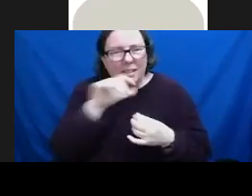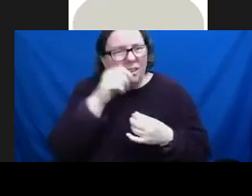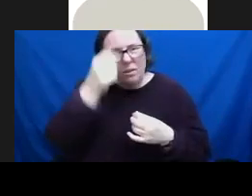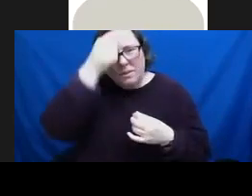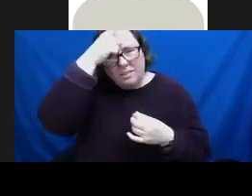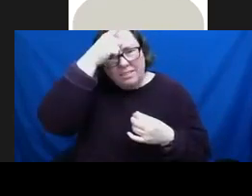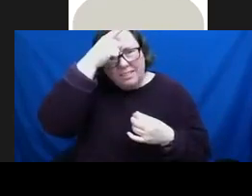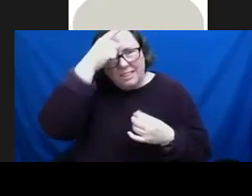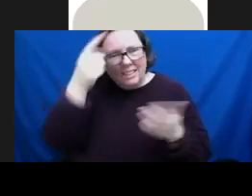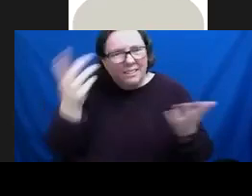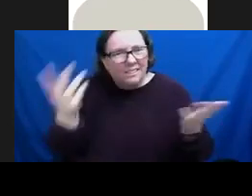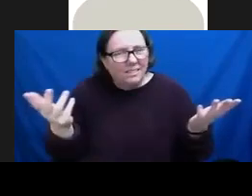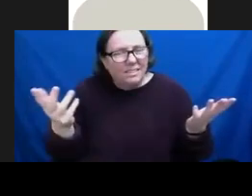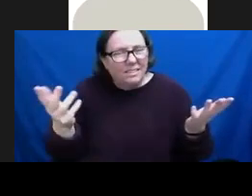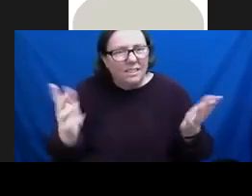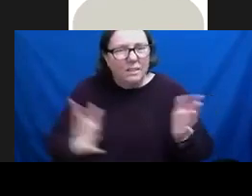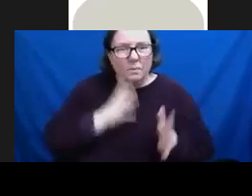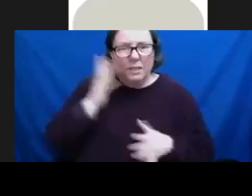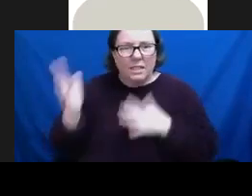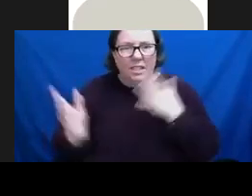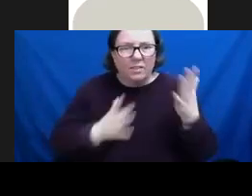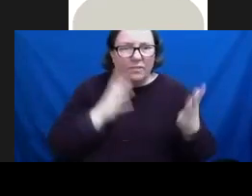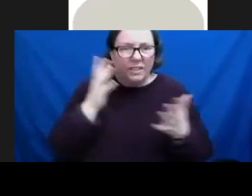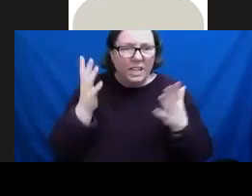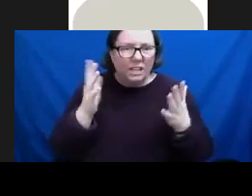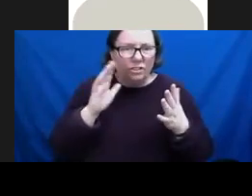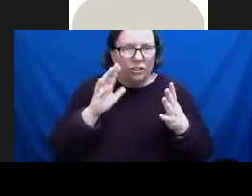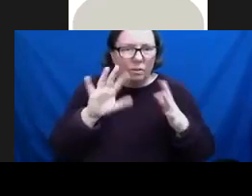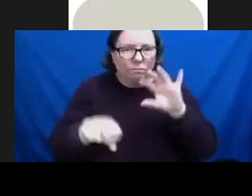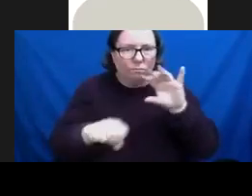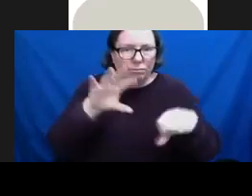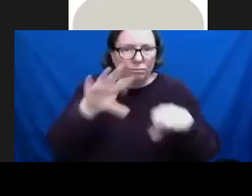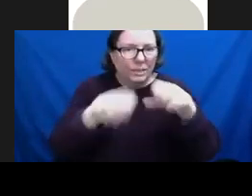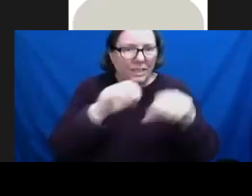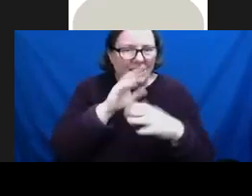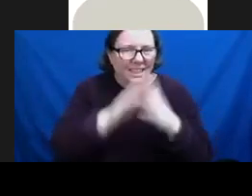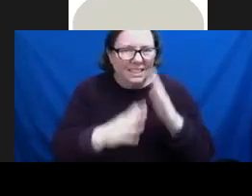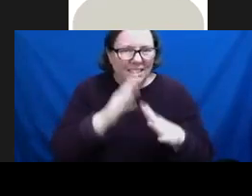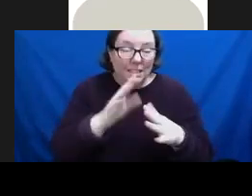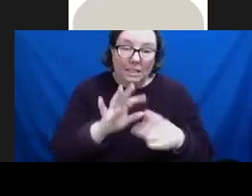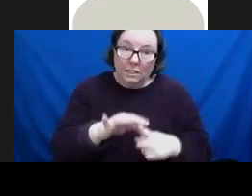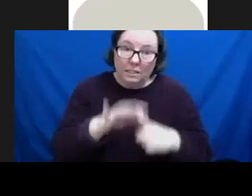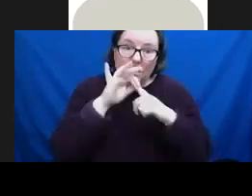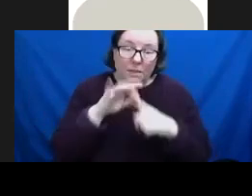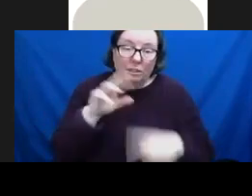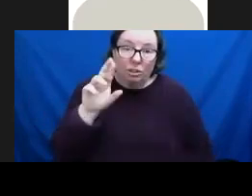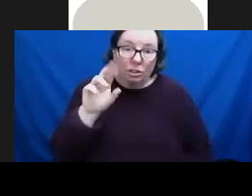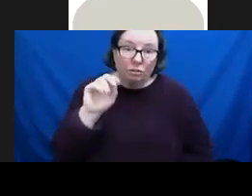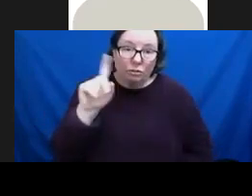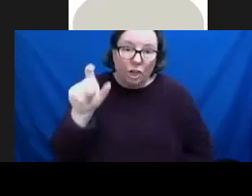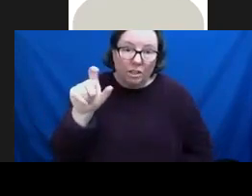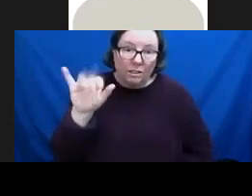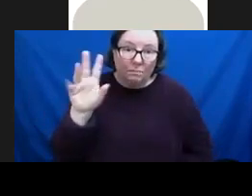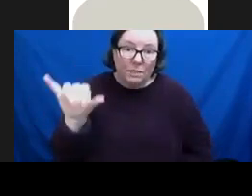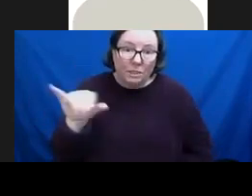understand with gentrification happening in our city, right? Especially Roxbury,